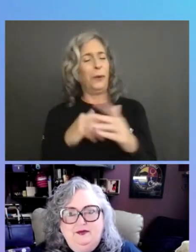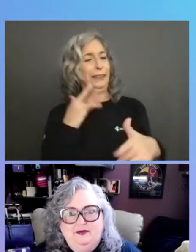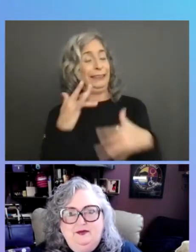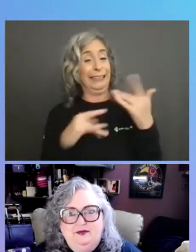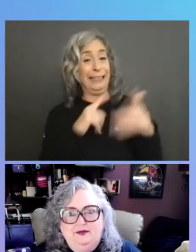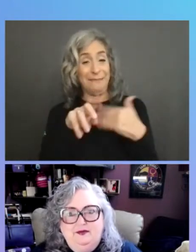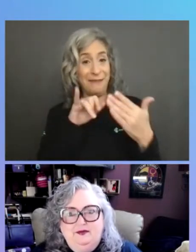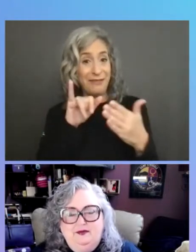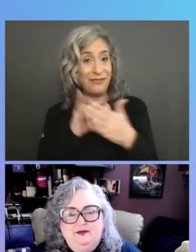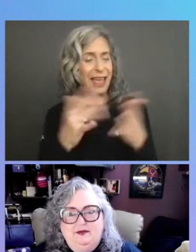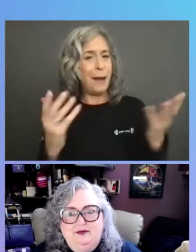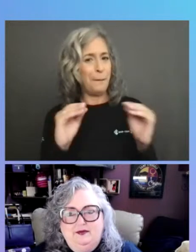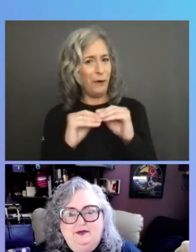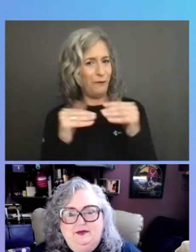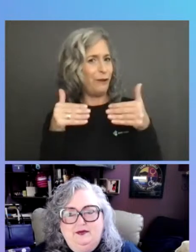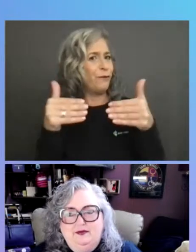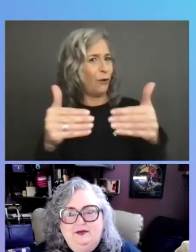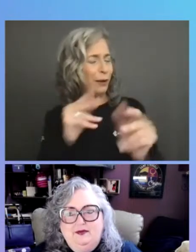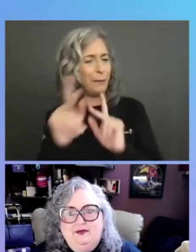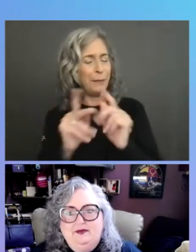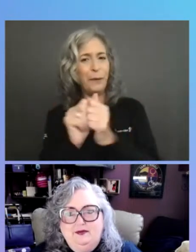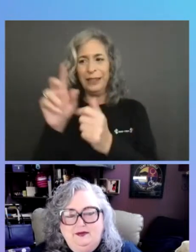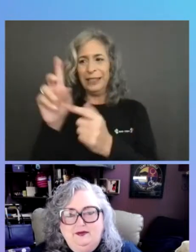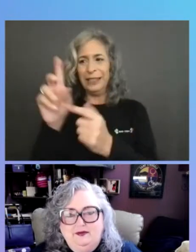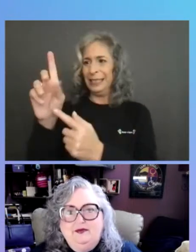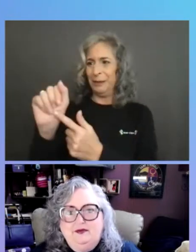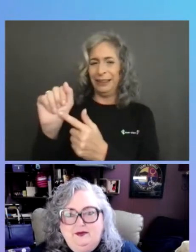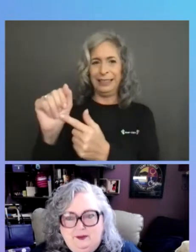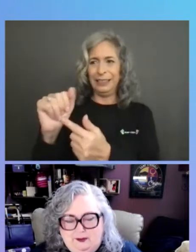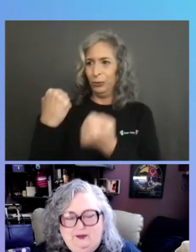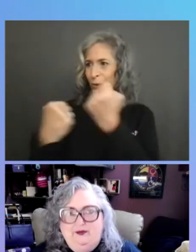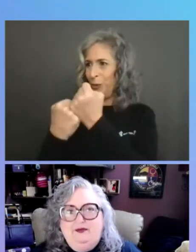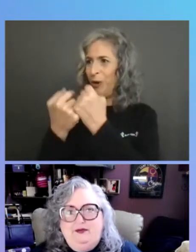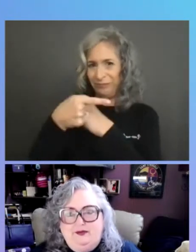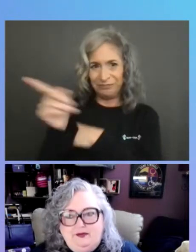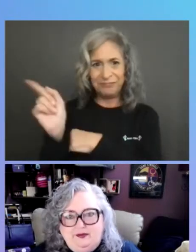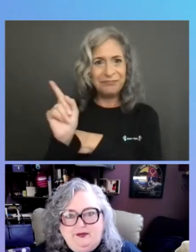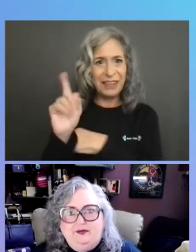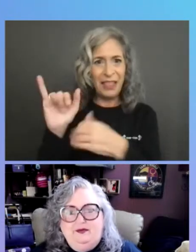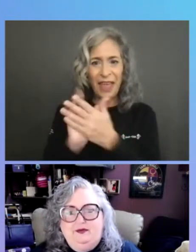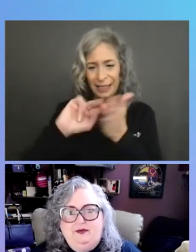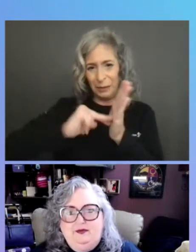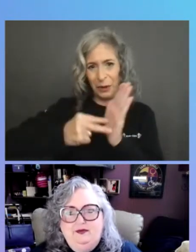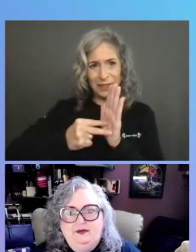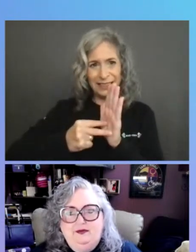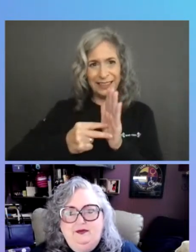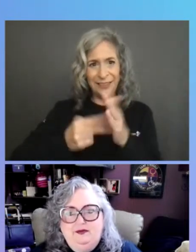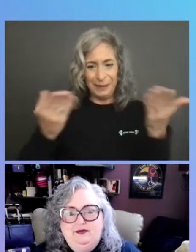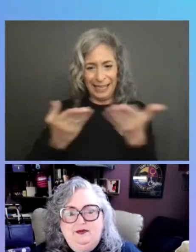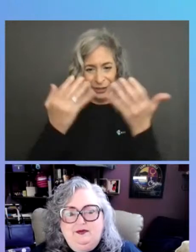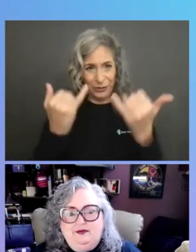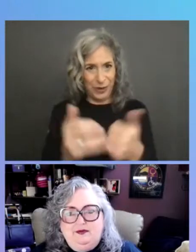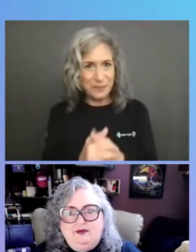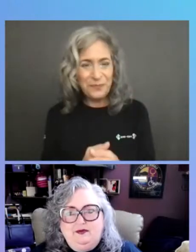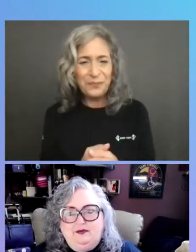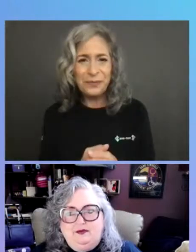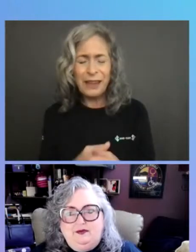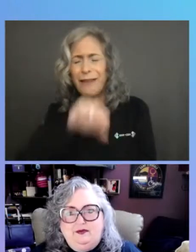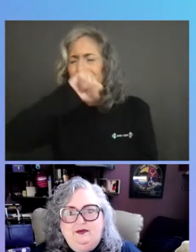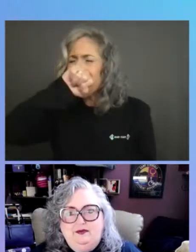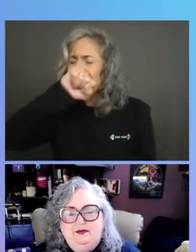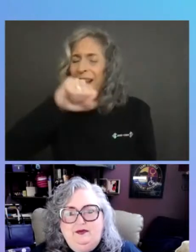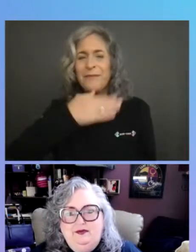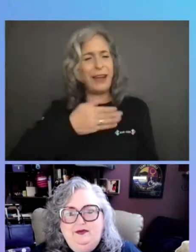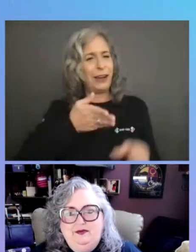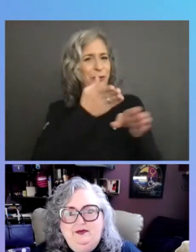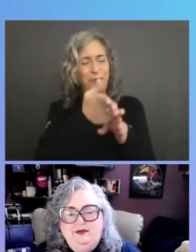for people with disabilities. I mean, that's why we're here. And that's one of the things that I love about the career that I